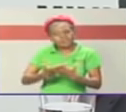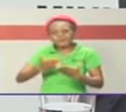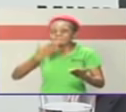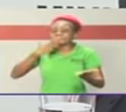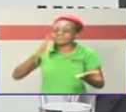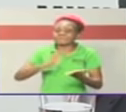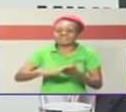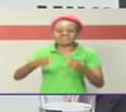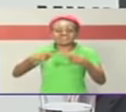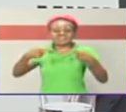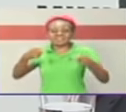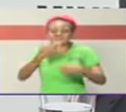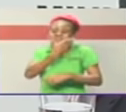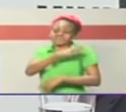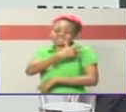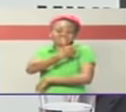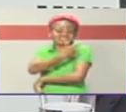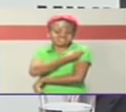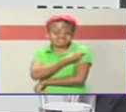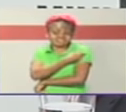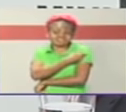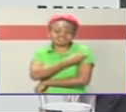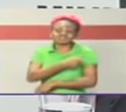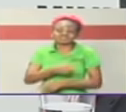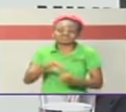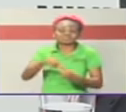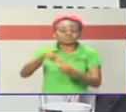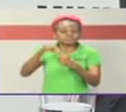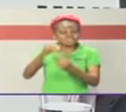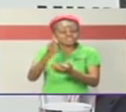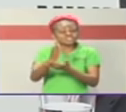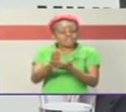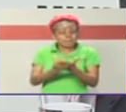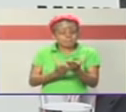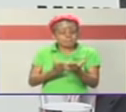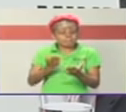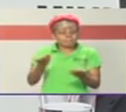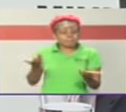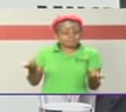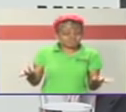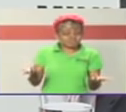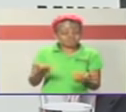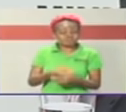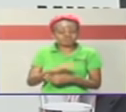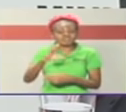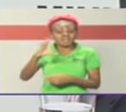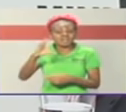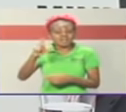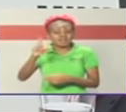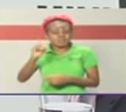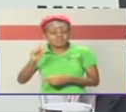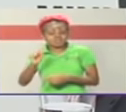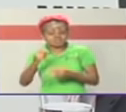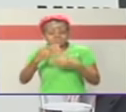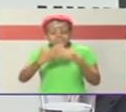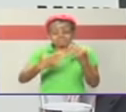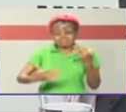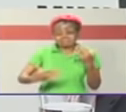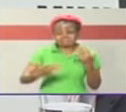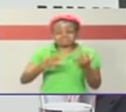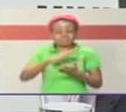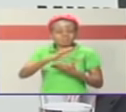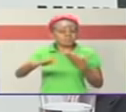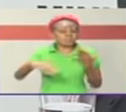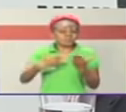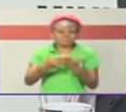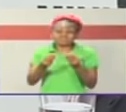especially those that had some sort of DVT or any sort of blood clotting issue, have all resolved,